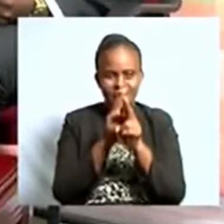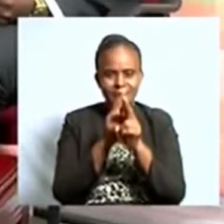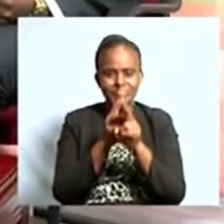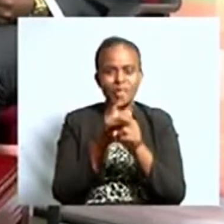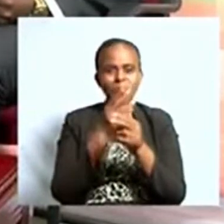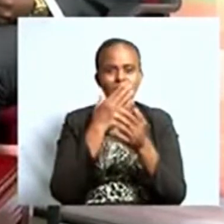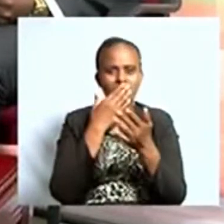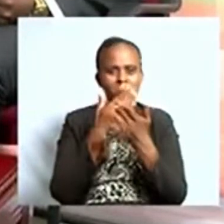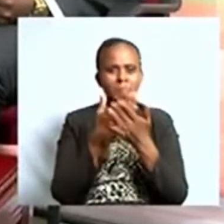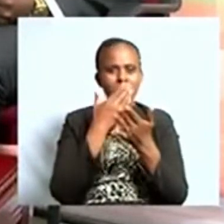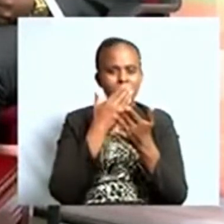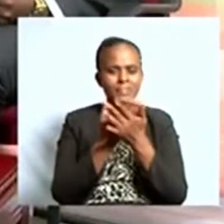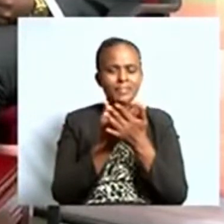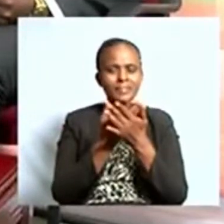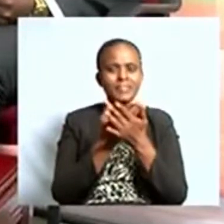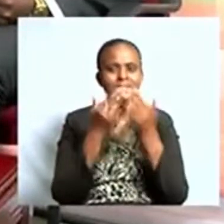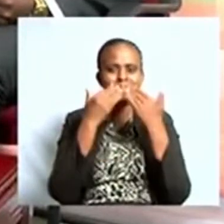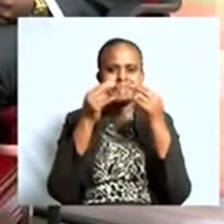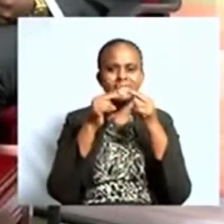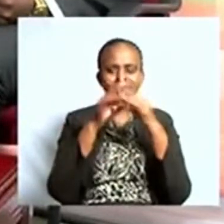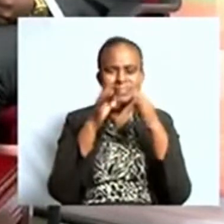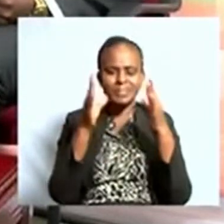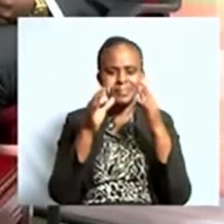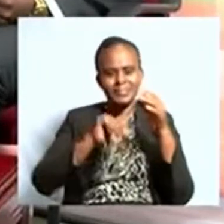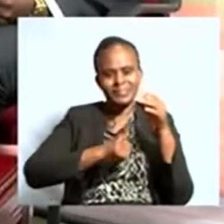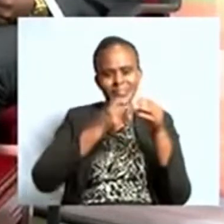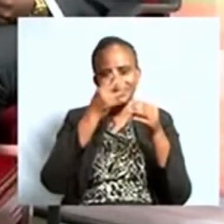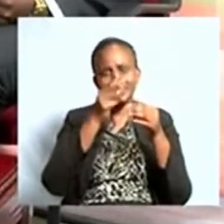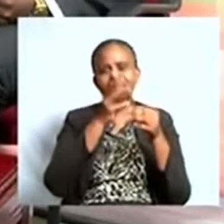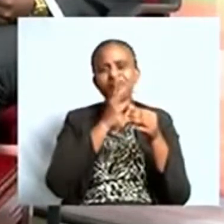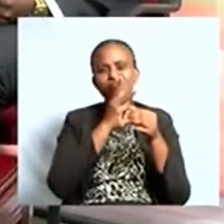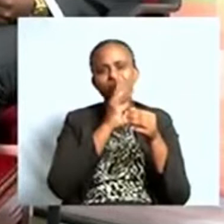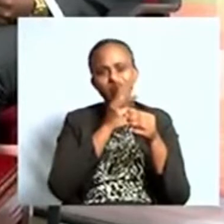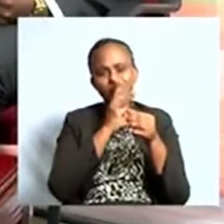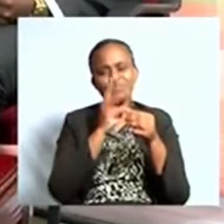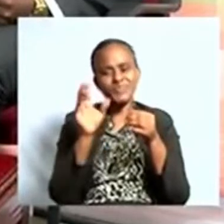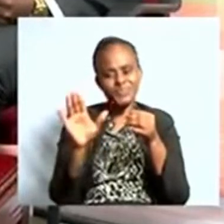good. Tukuyamikirani kwambiri tuona manzi yambo